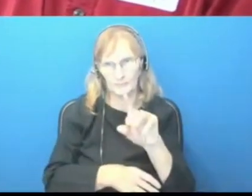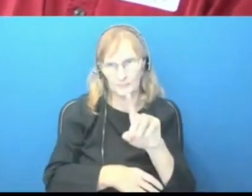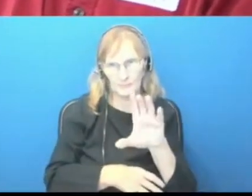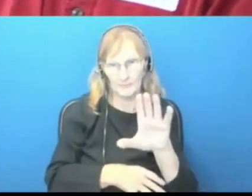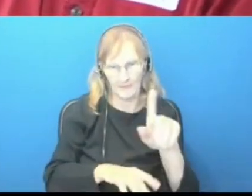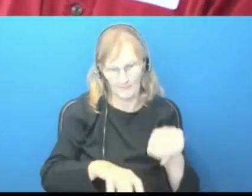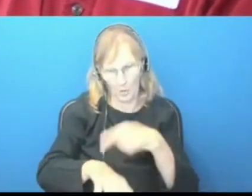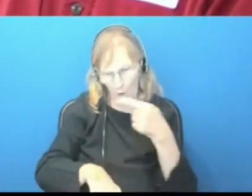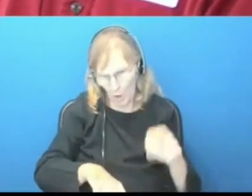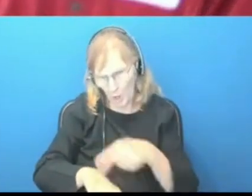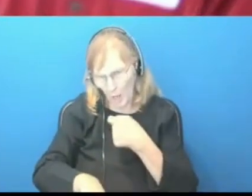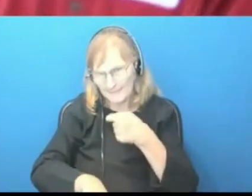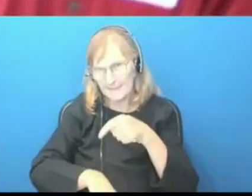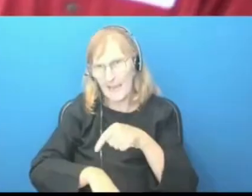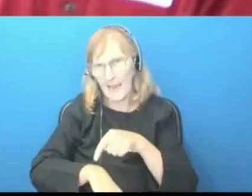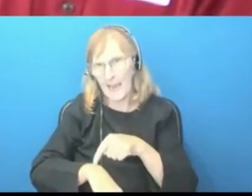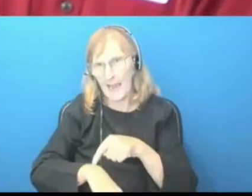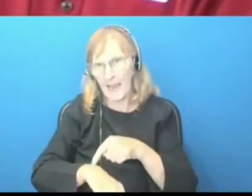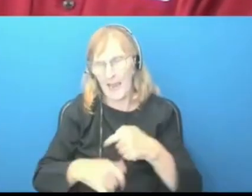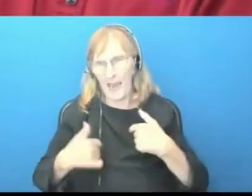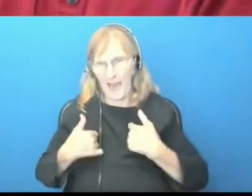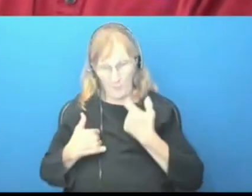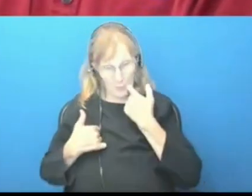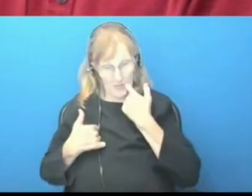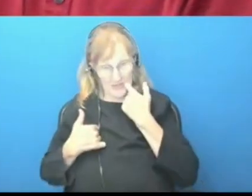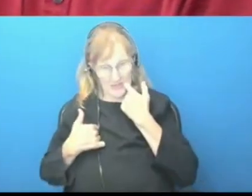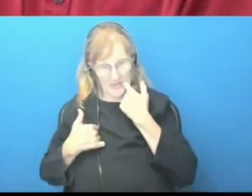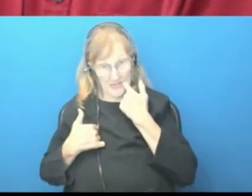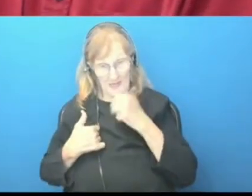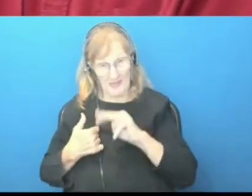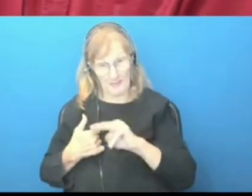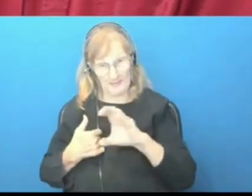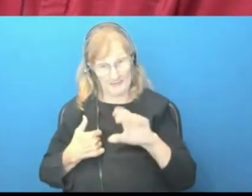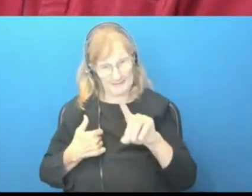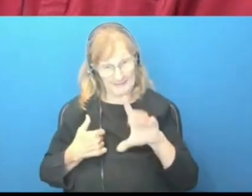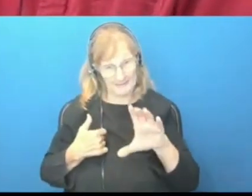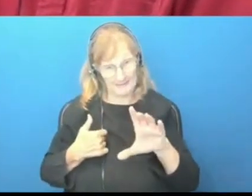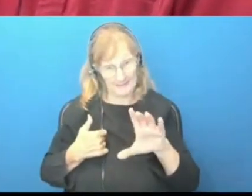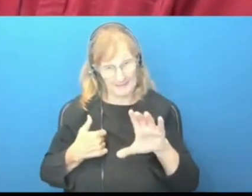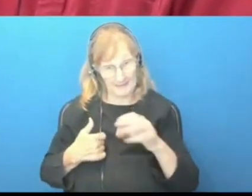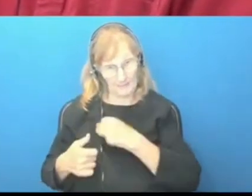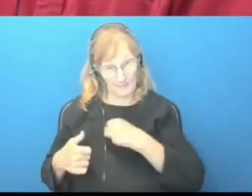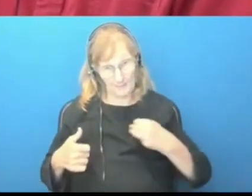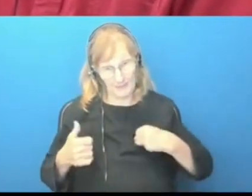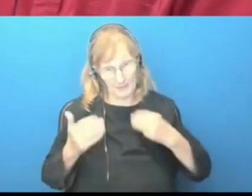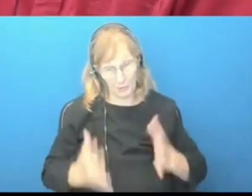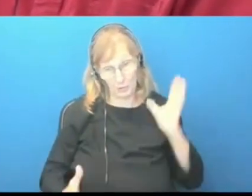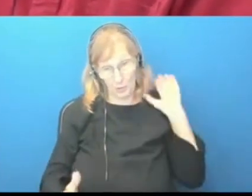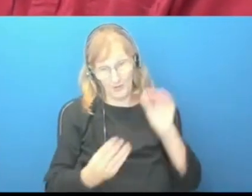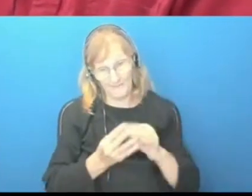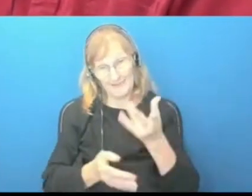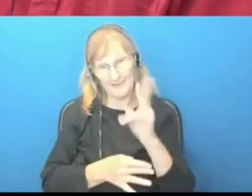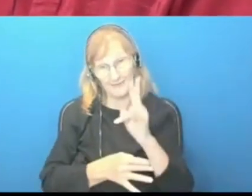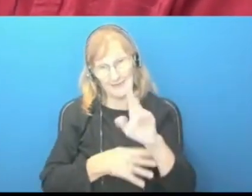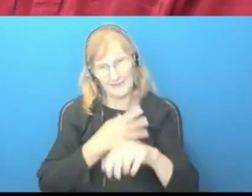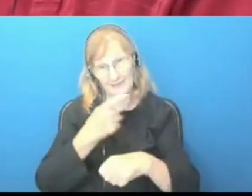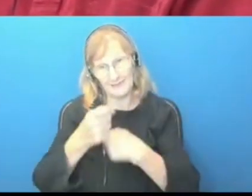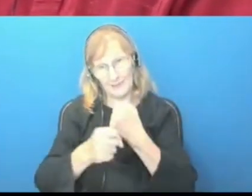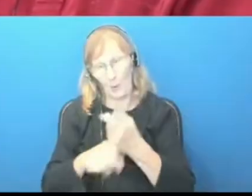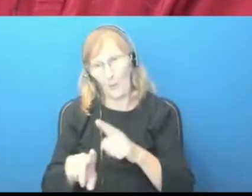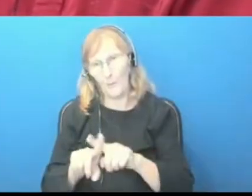long time. Actually, I've only been a member of MCCDC for 17 years, but I've been a member